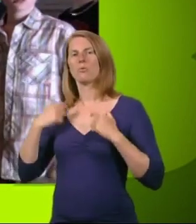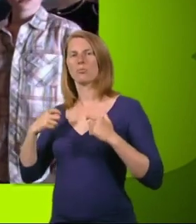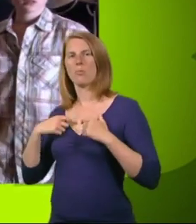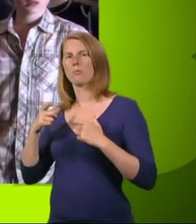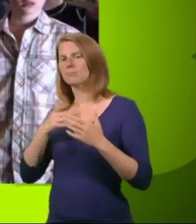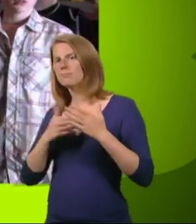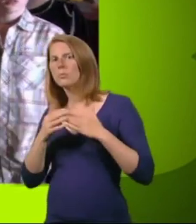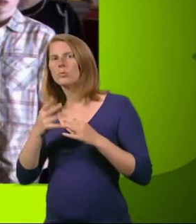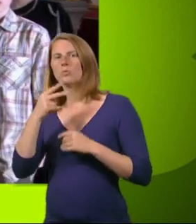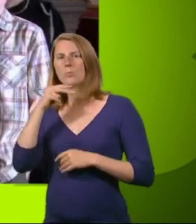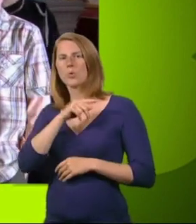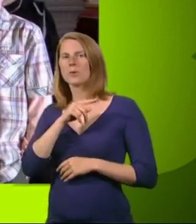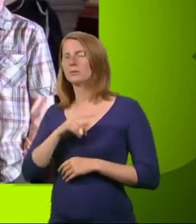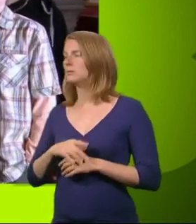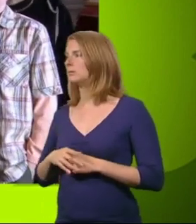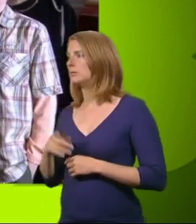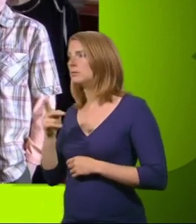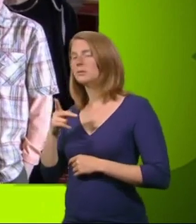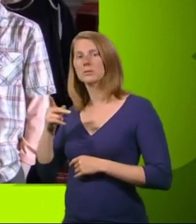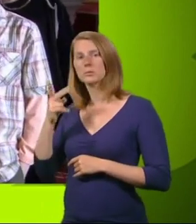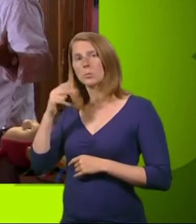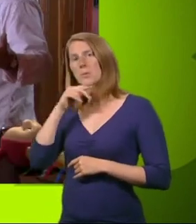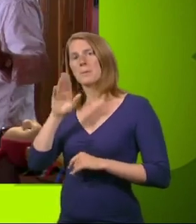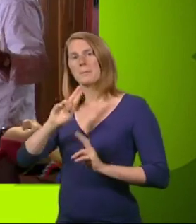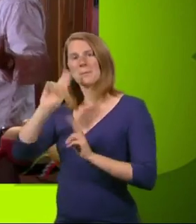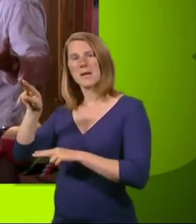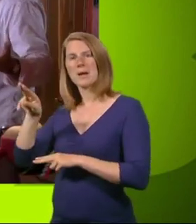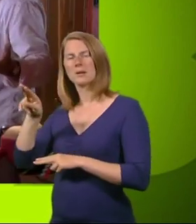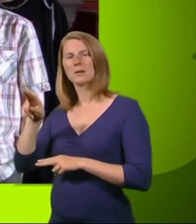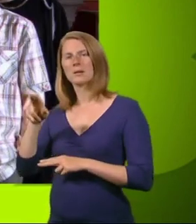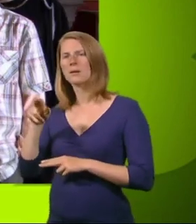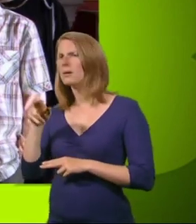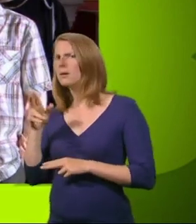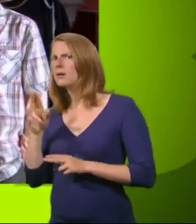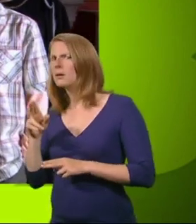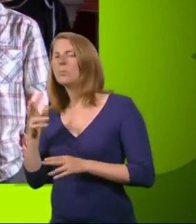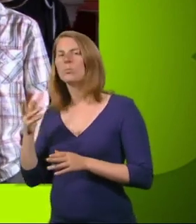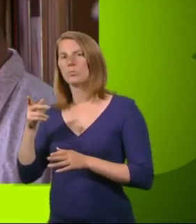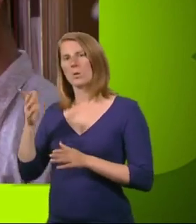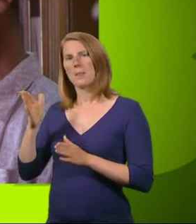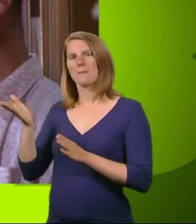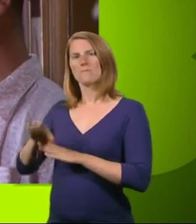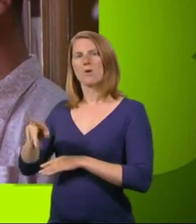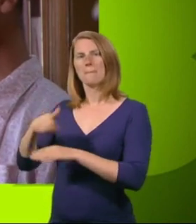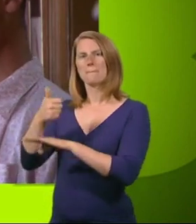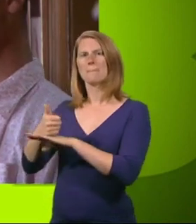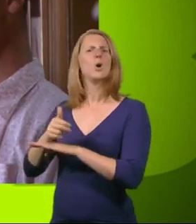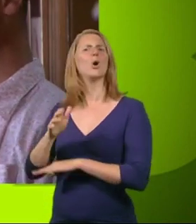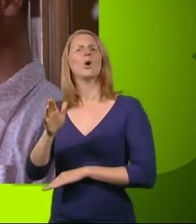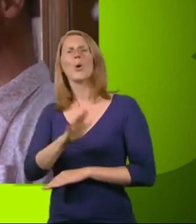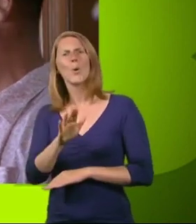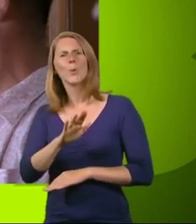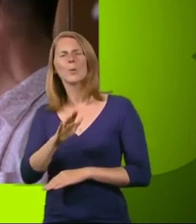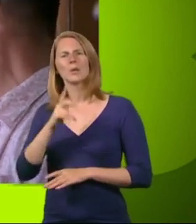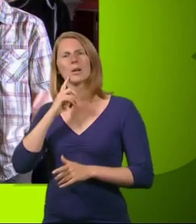who are dealing with Ade and Dio. Are they going to send them back? Back? To where they came from. No, of course not. No, they